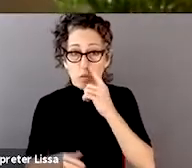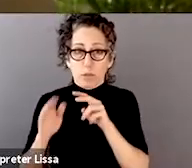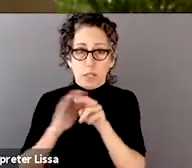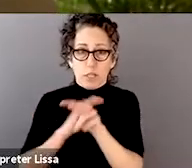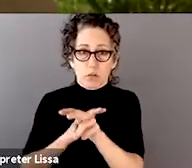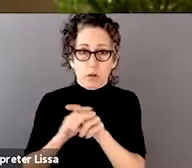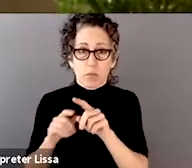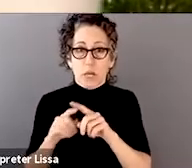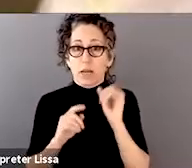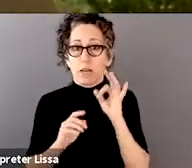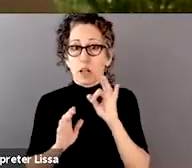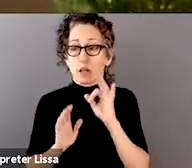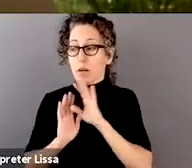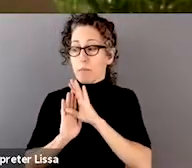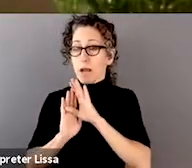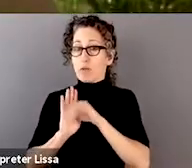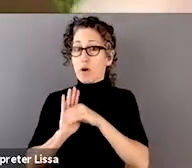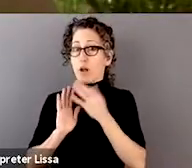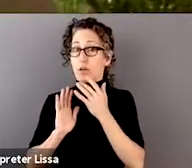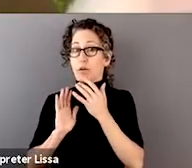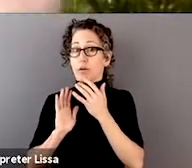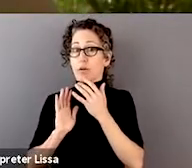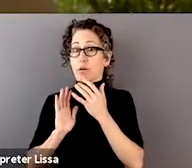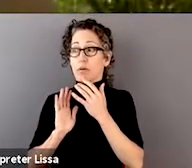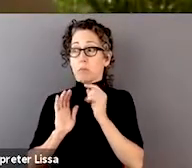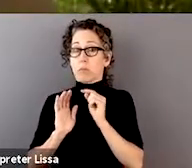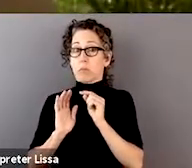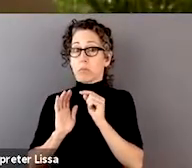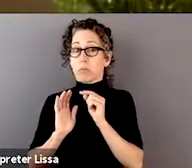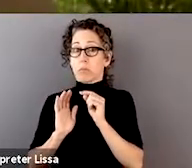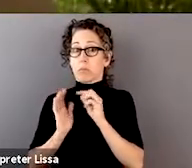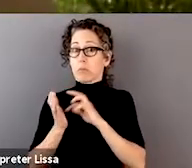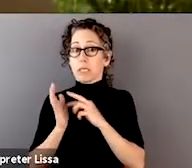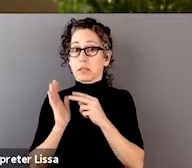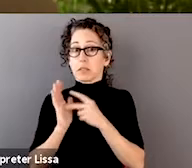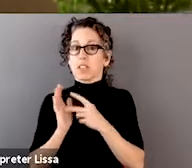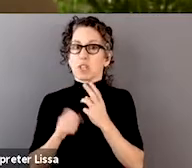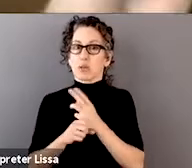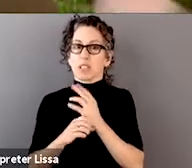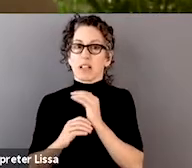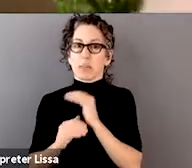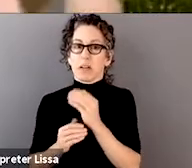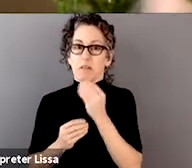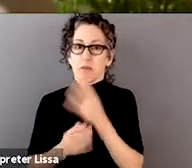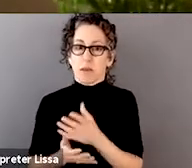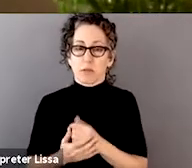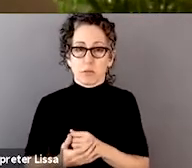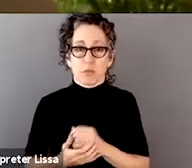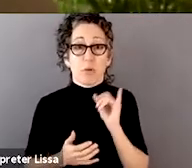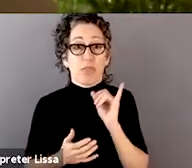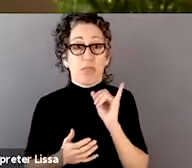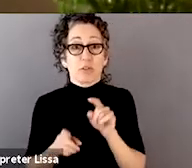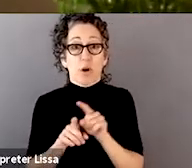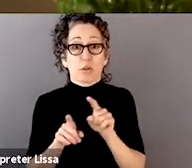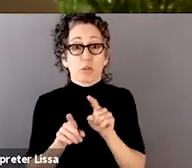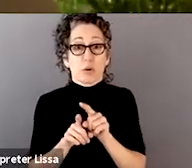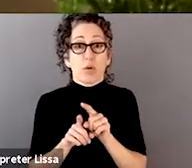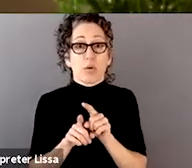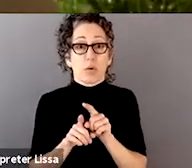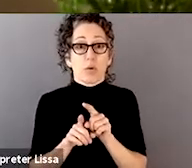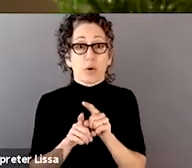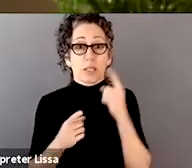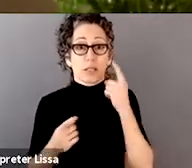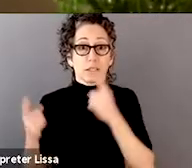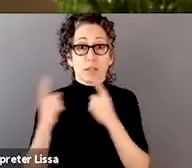at background color and making predictions, clearly it's using irrelevant information. So that could also be considered as